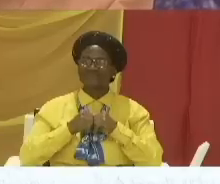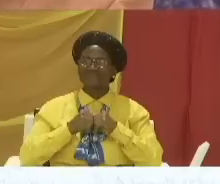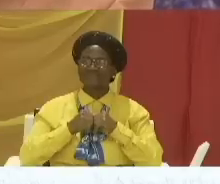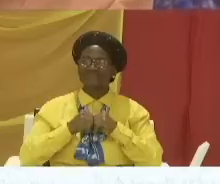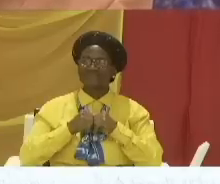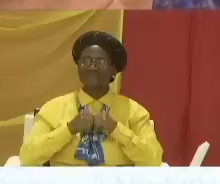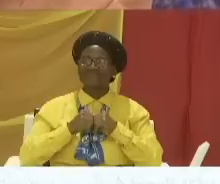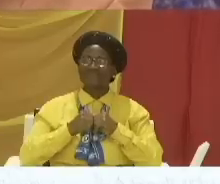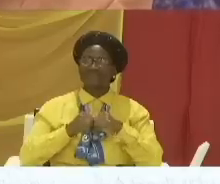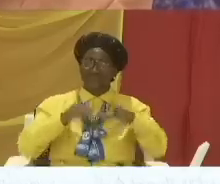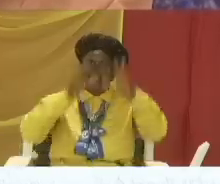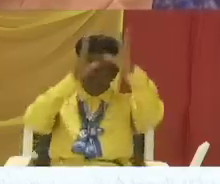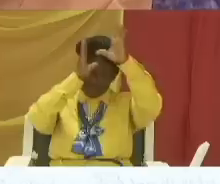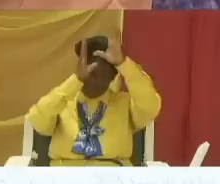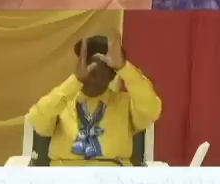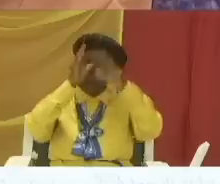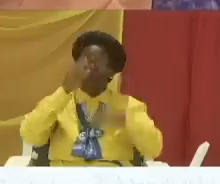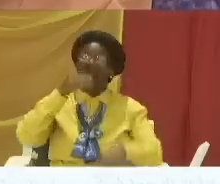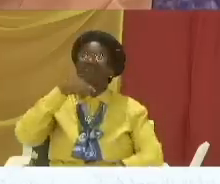Daddy says,